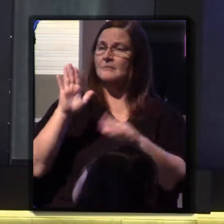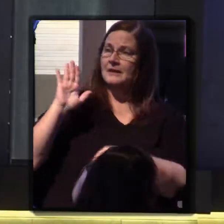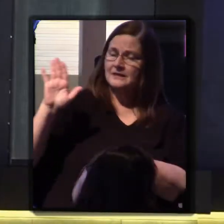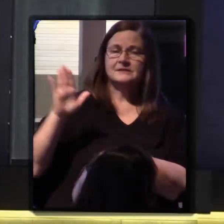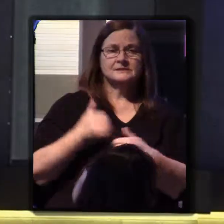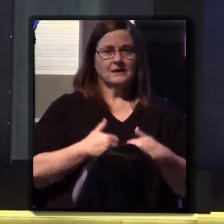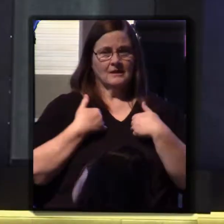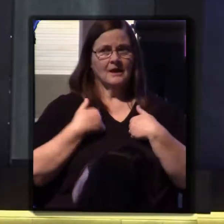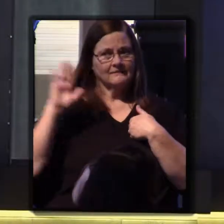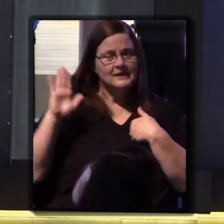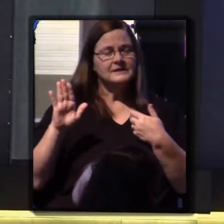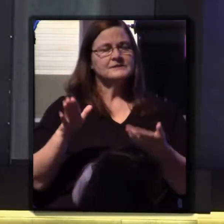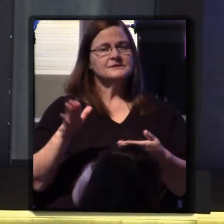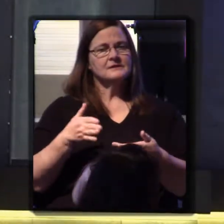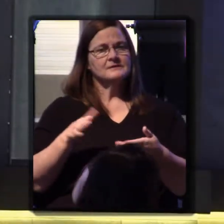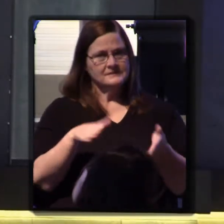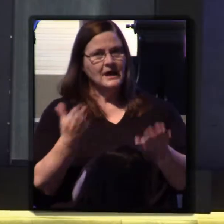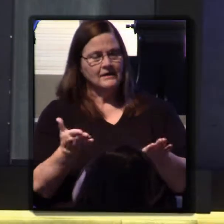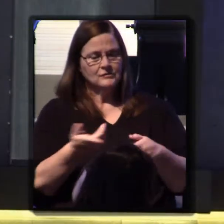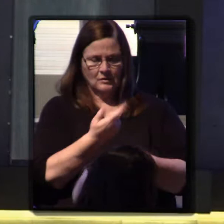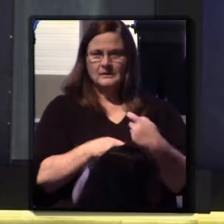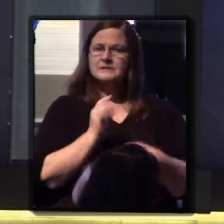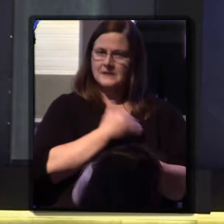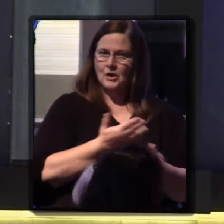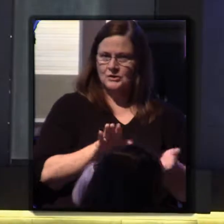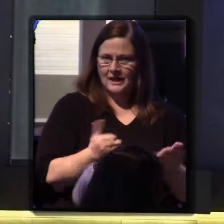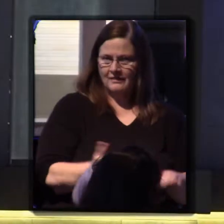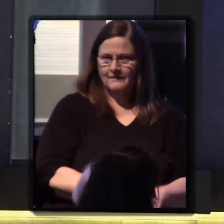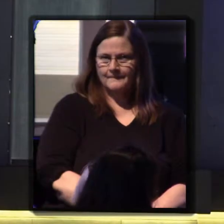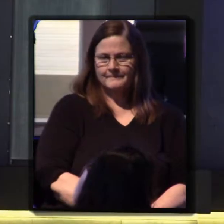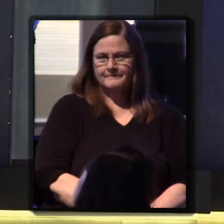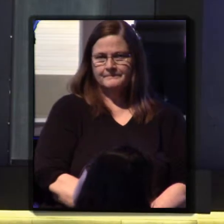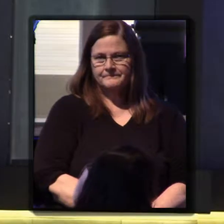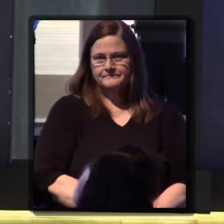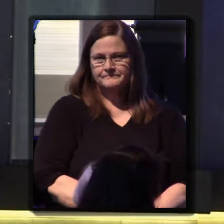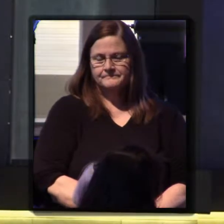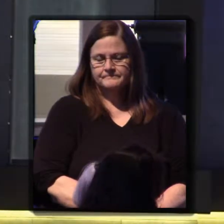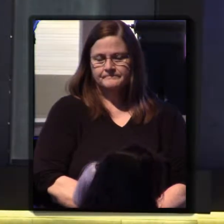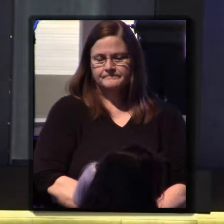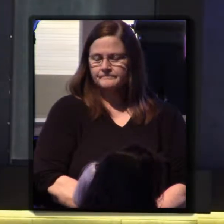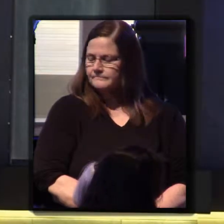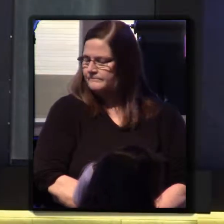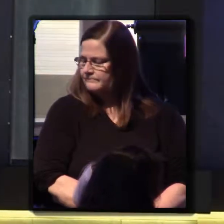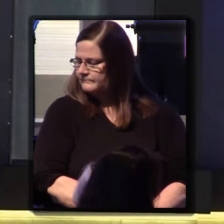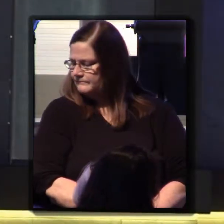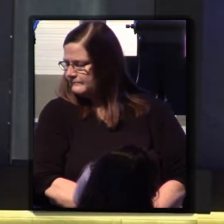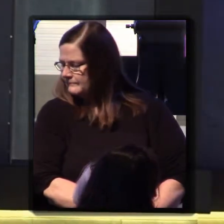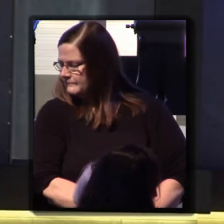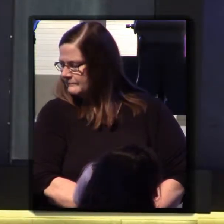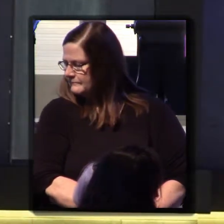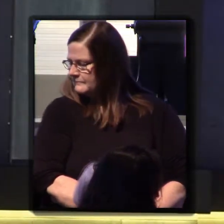sinless, and that the servant gave his life, his death counted and took the place of our